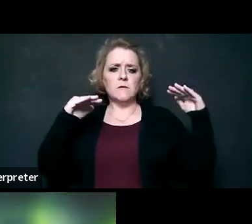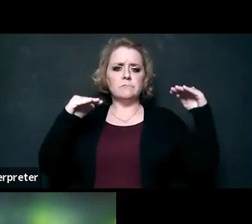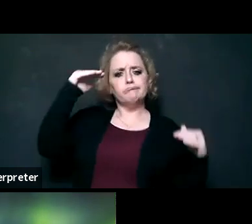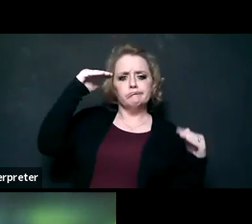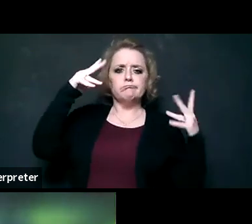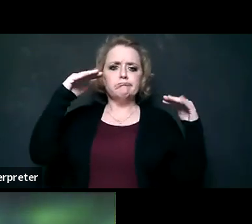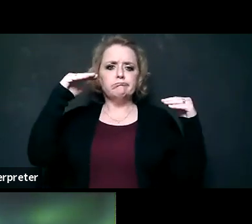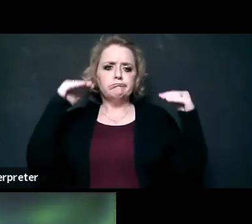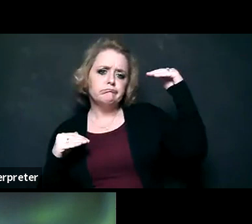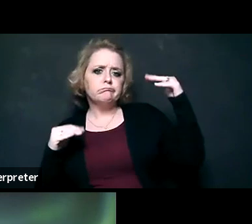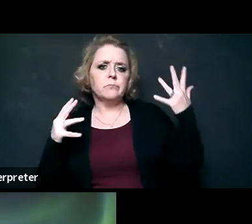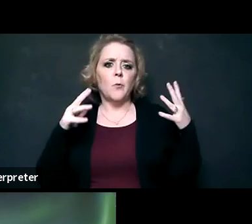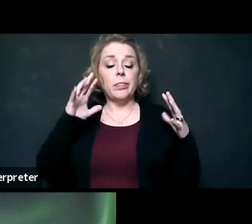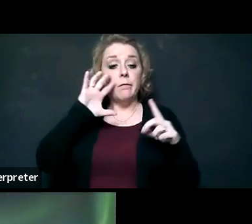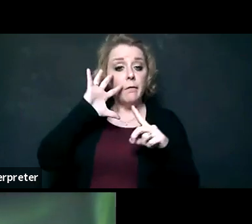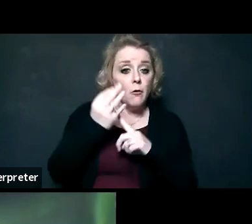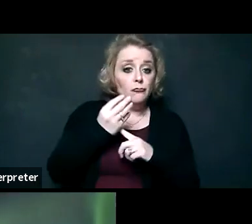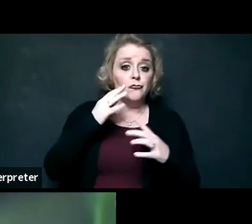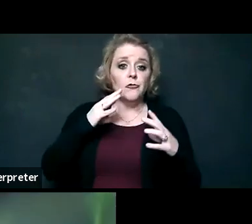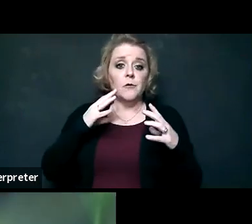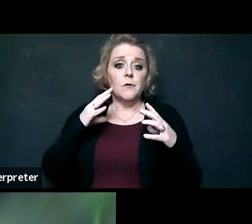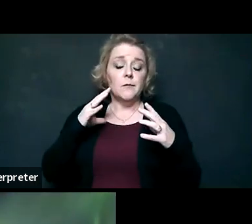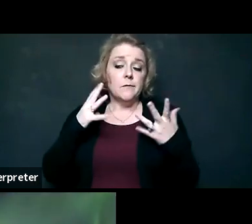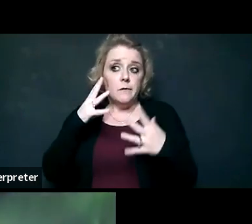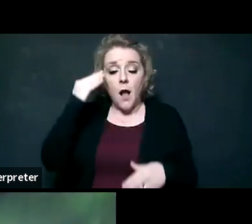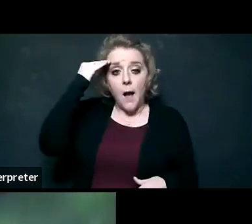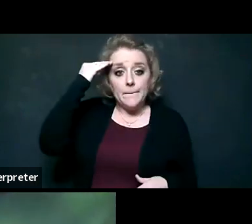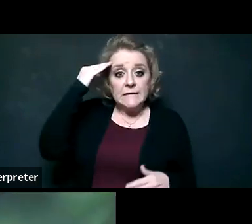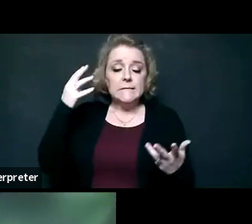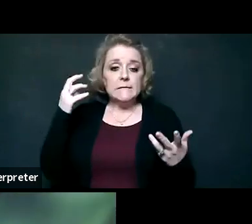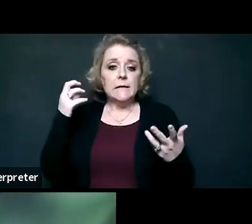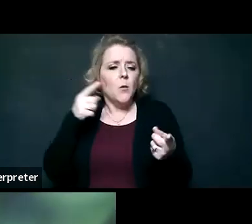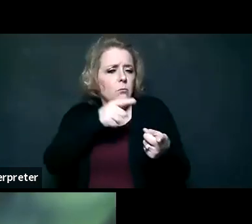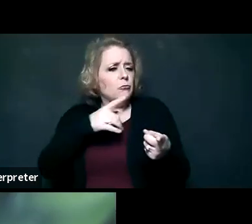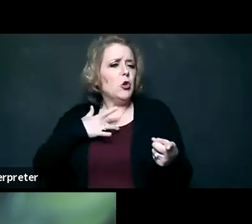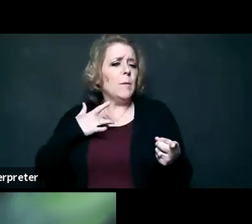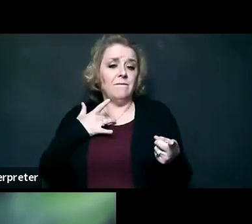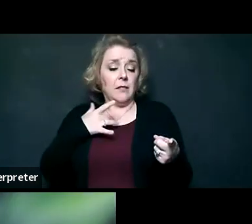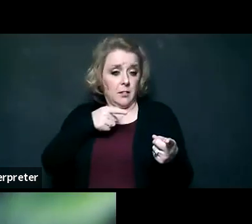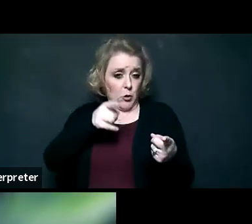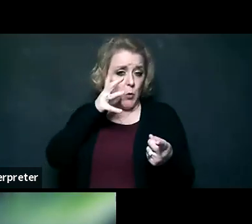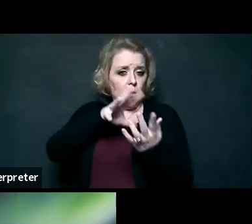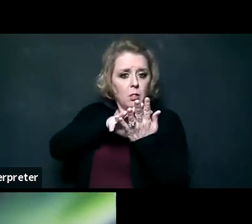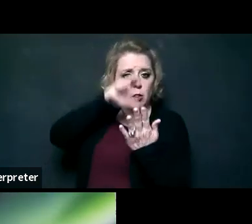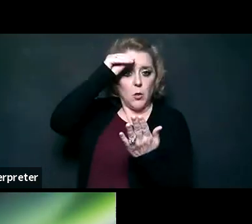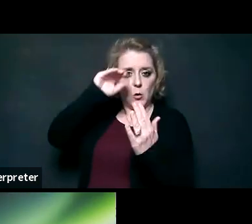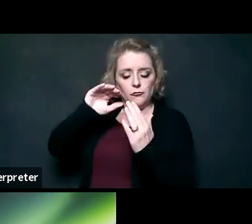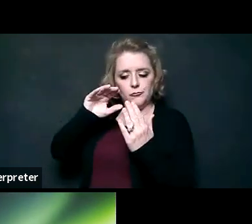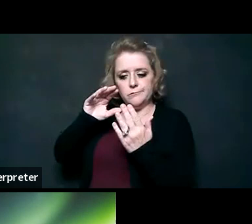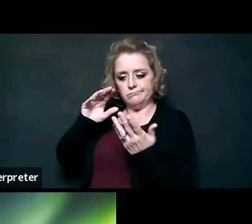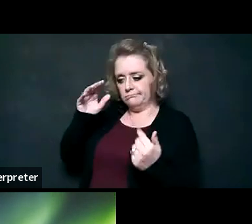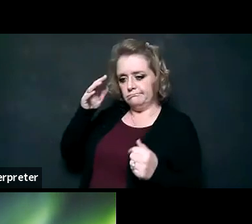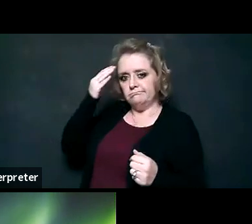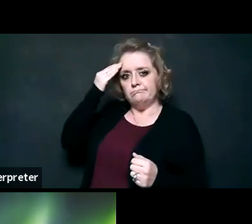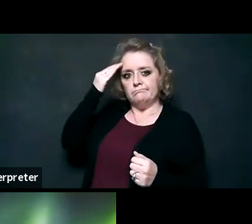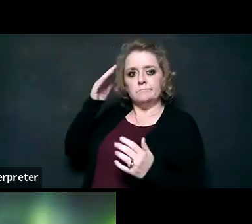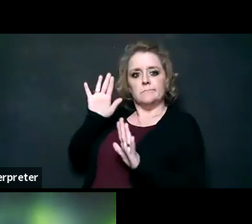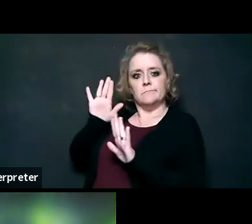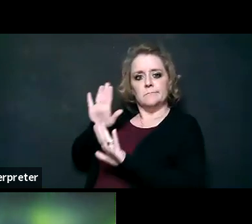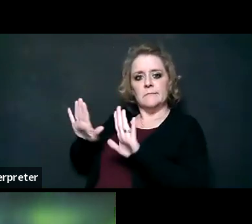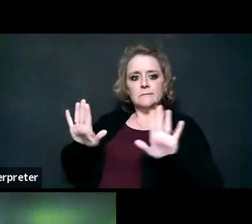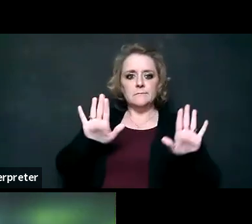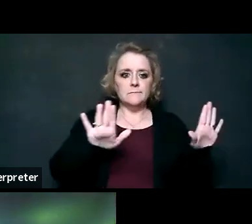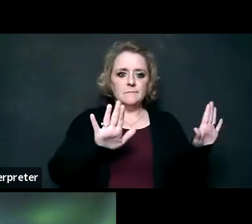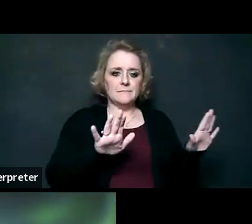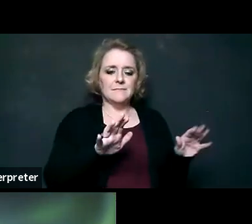cultural competency? And after this pandemic, do you think you're going to strive to better know the needs of all the citizens beyond the circles